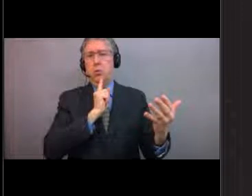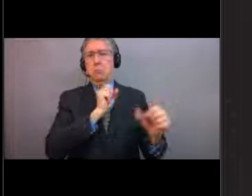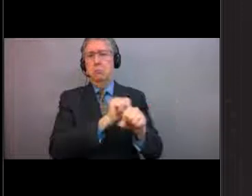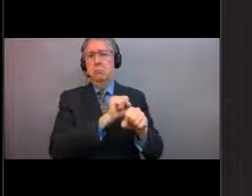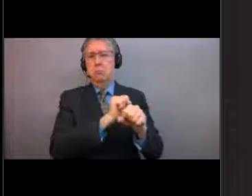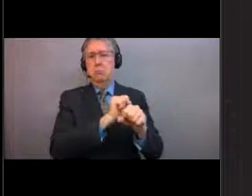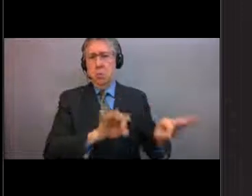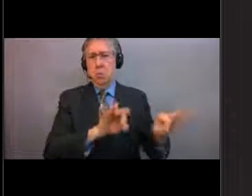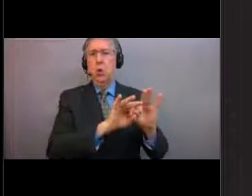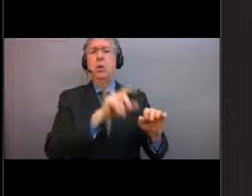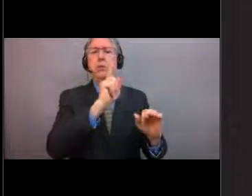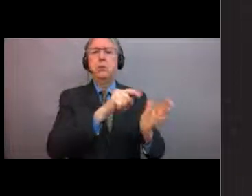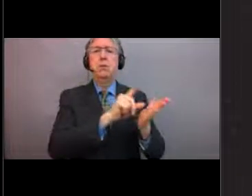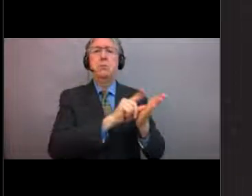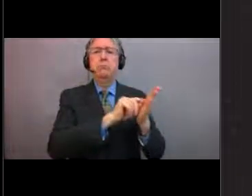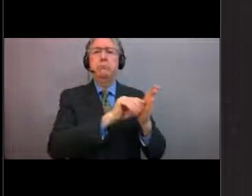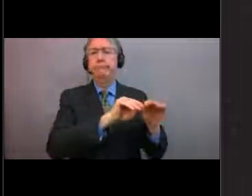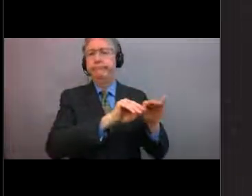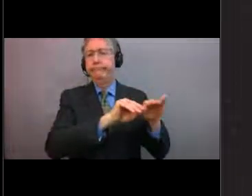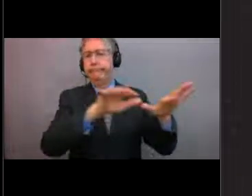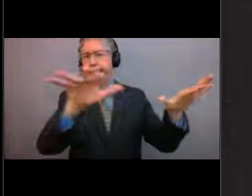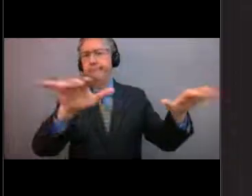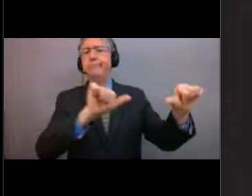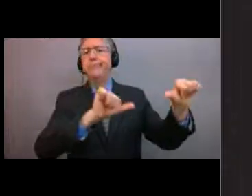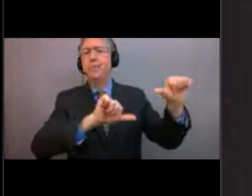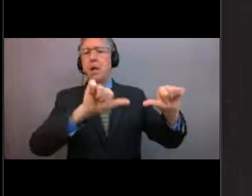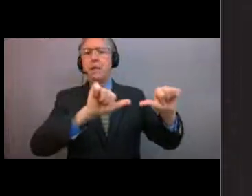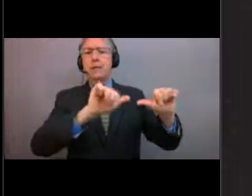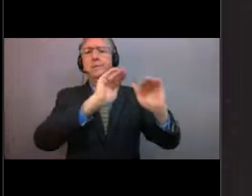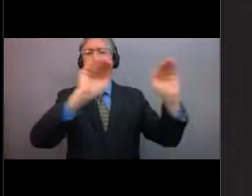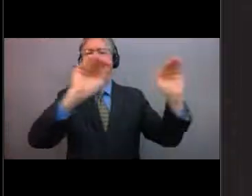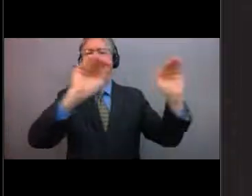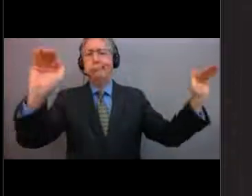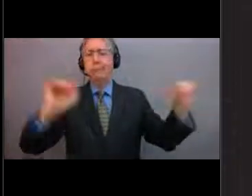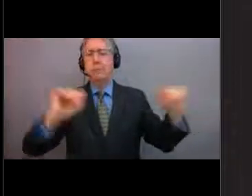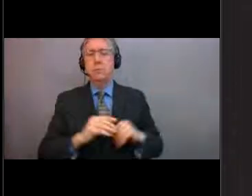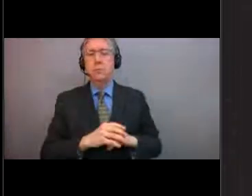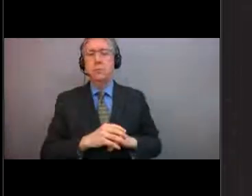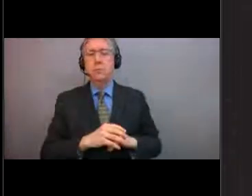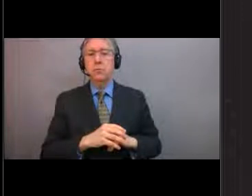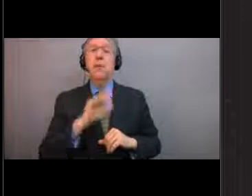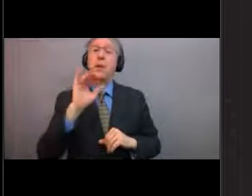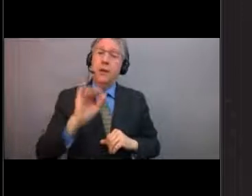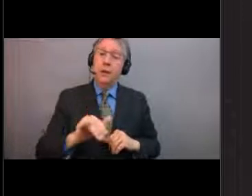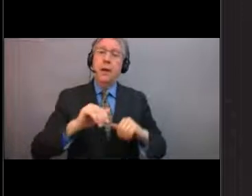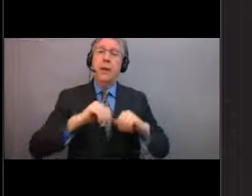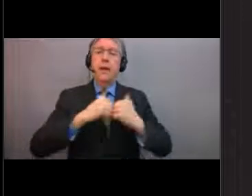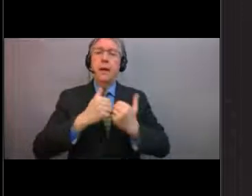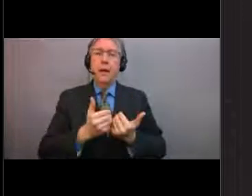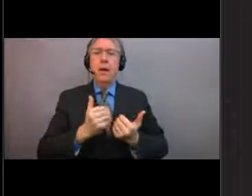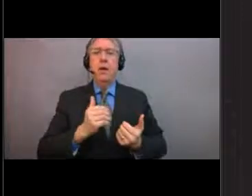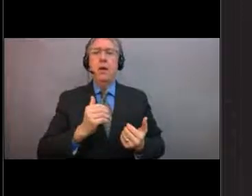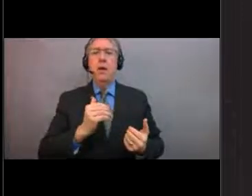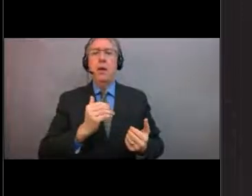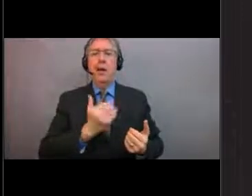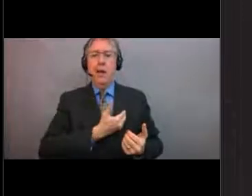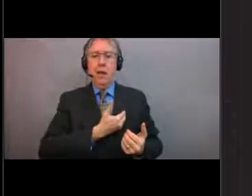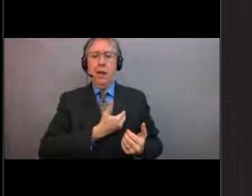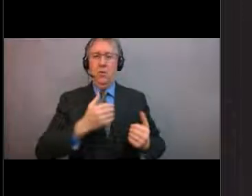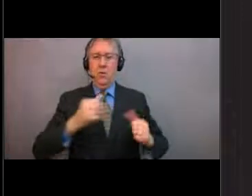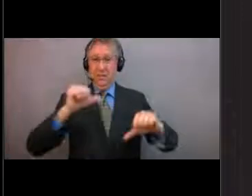scientific literature. This is the process that we use in order to make sure that the science we are producing